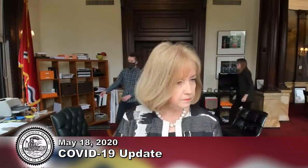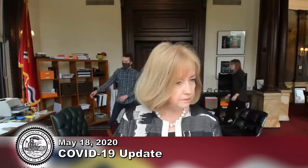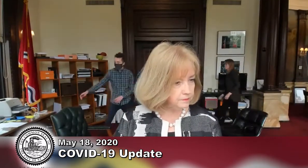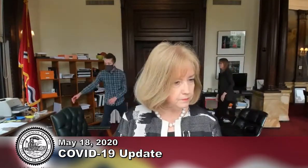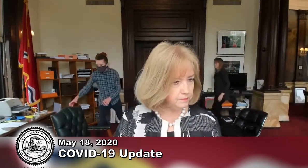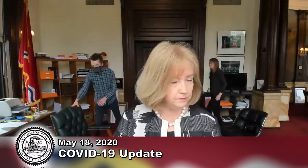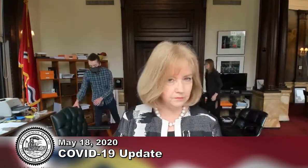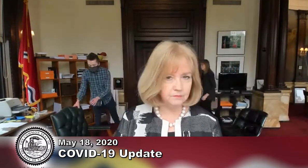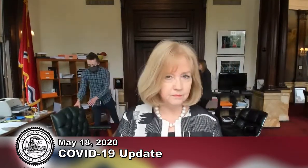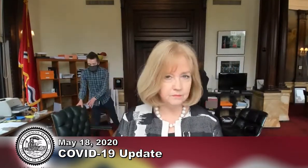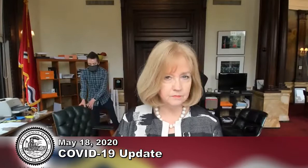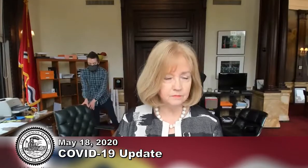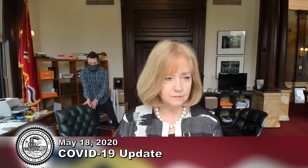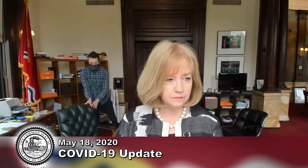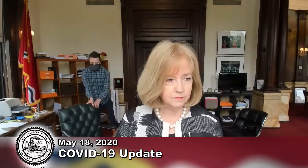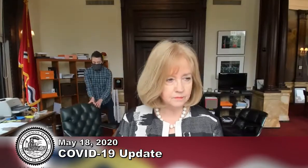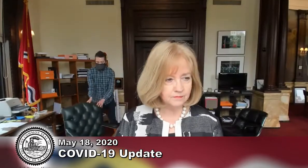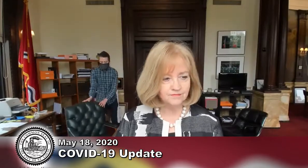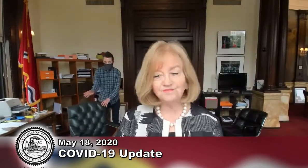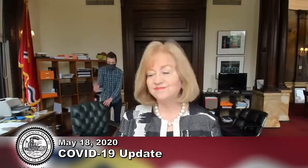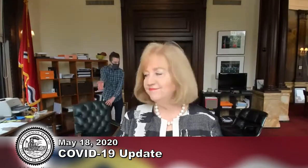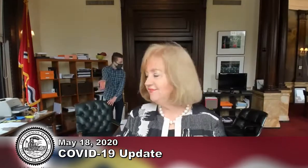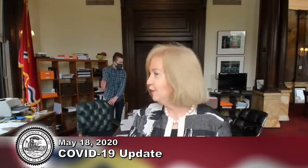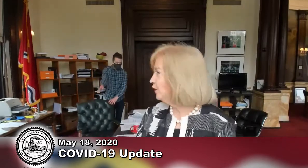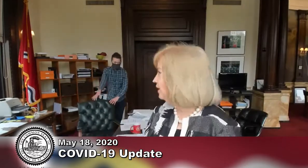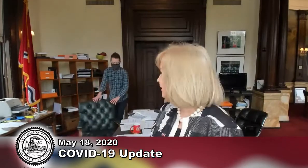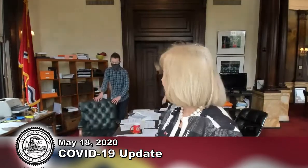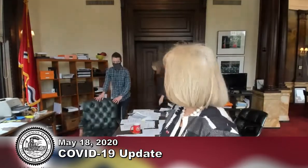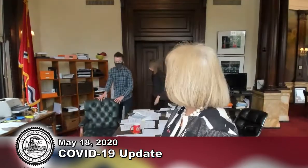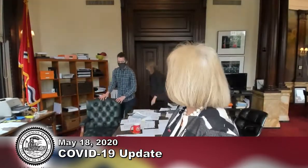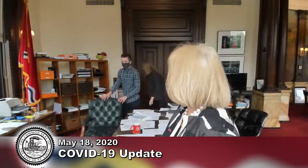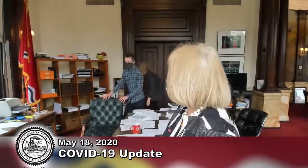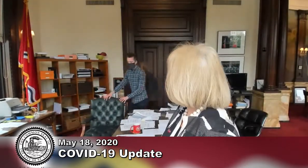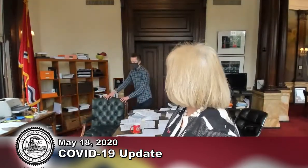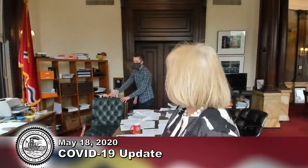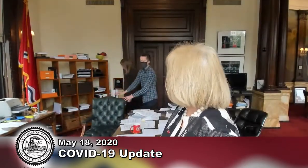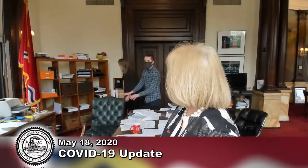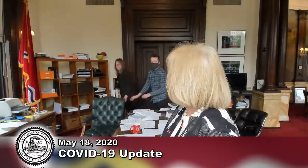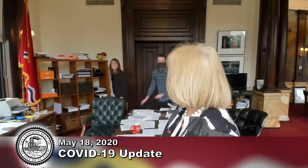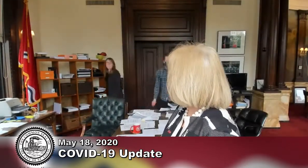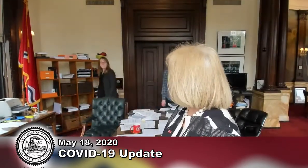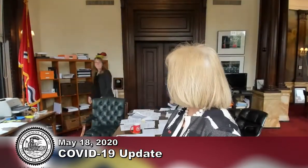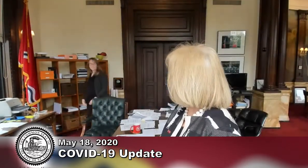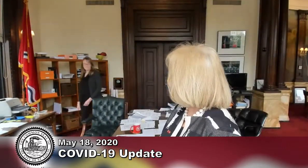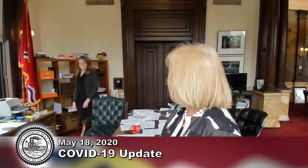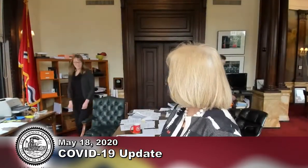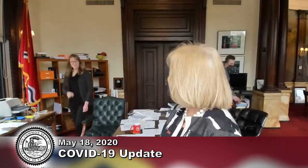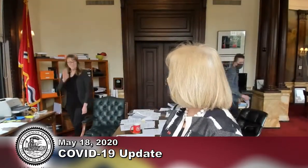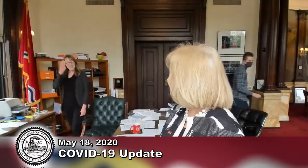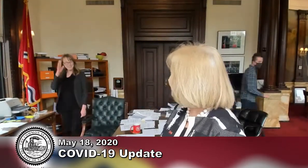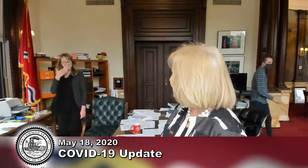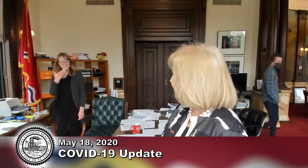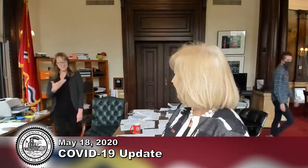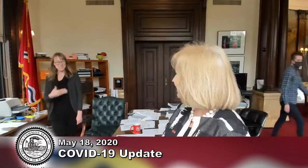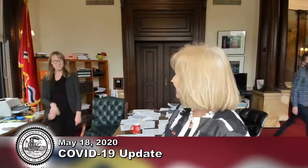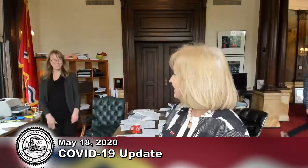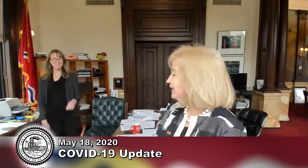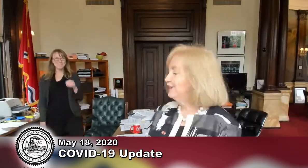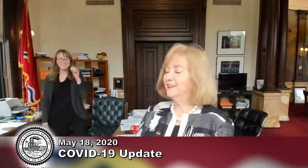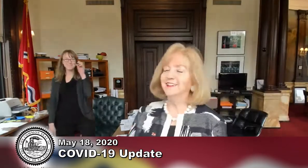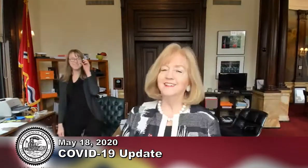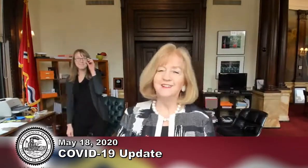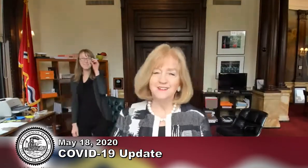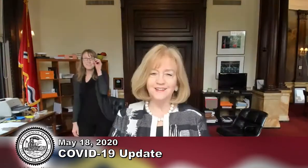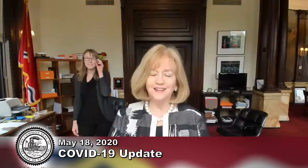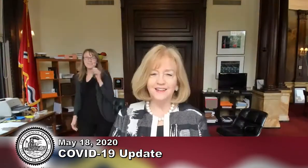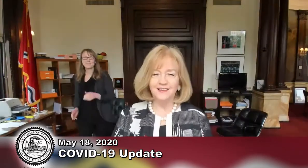question is, and our ASL interpreter is joining us momentarily. Good. How are you? You doing all right?